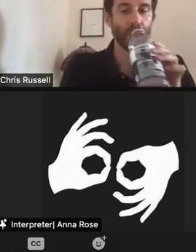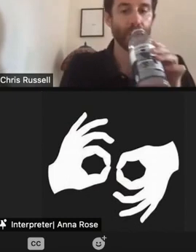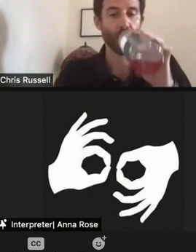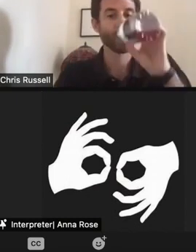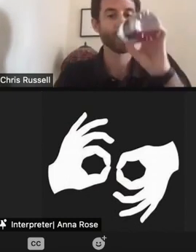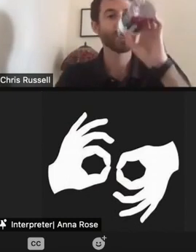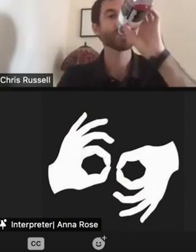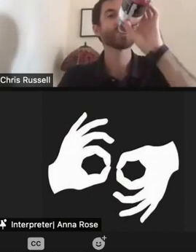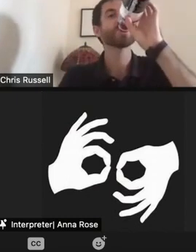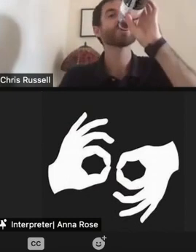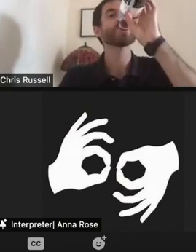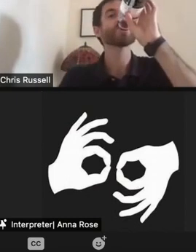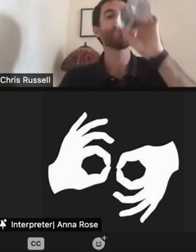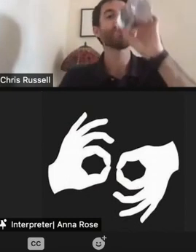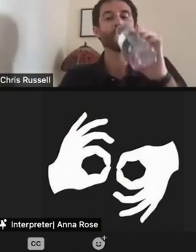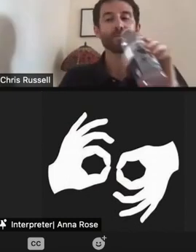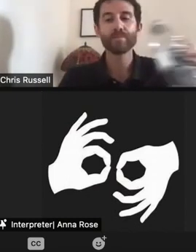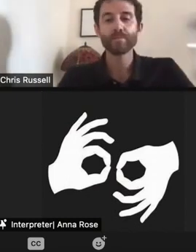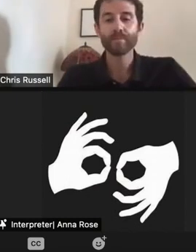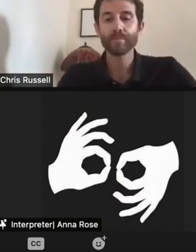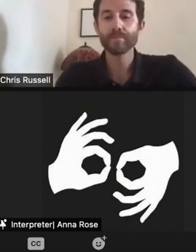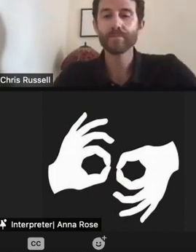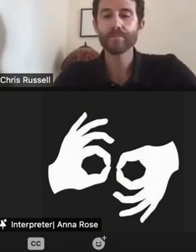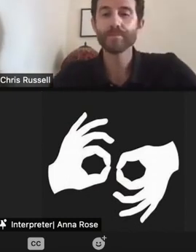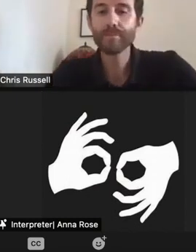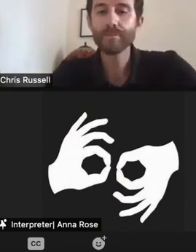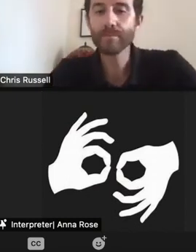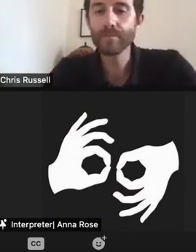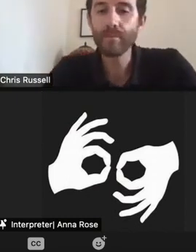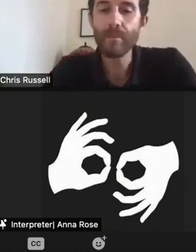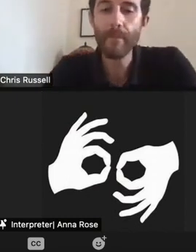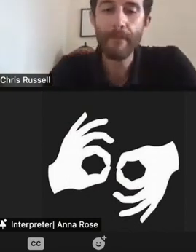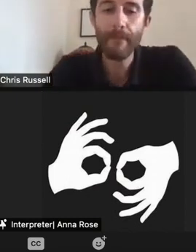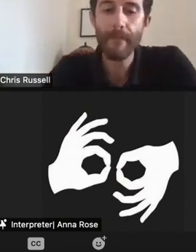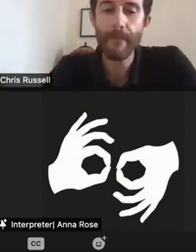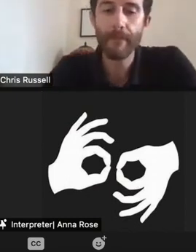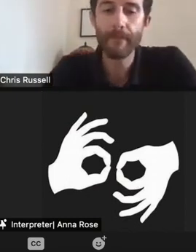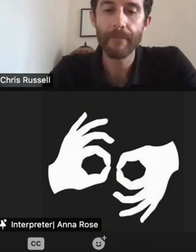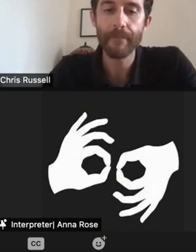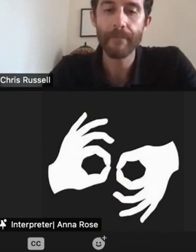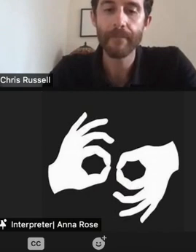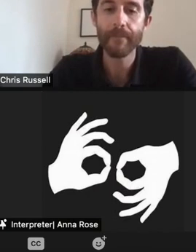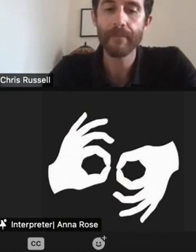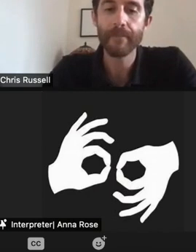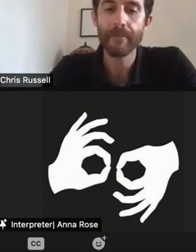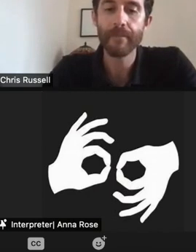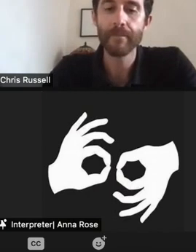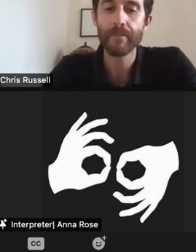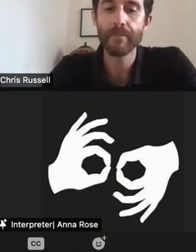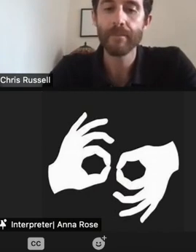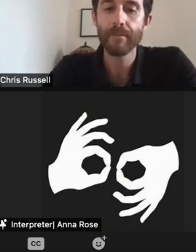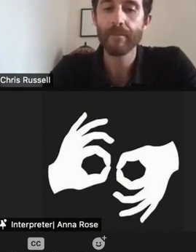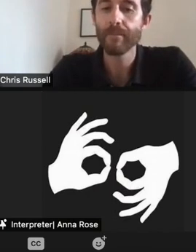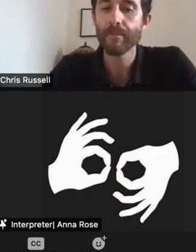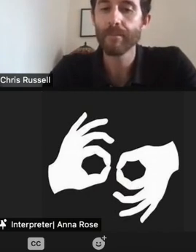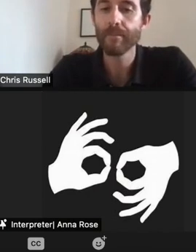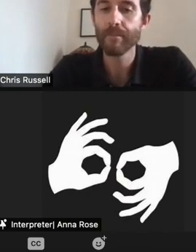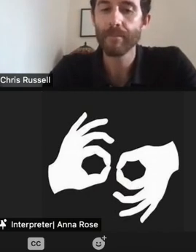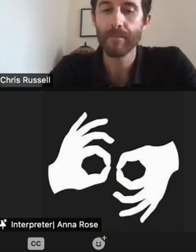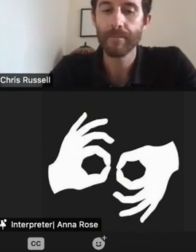they are a great way for students who don't have the motoric ability to be reaching out and using a device to use eye gaze. This is